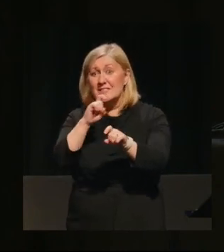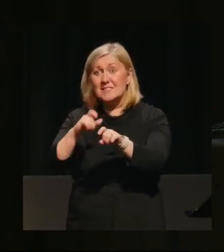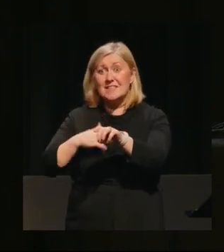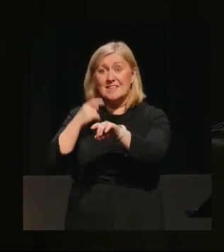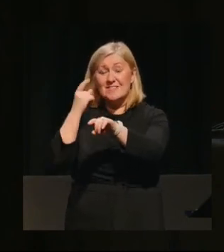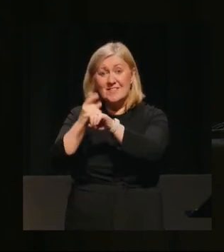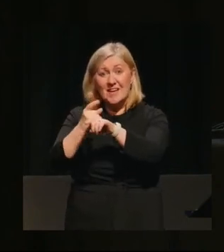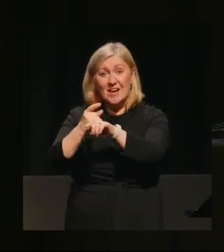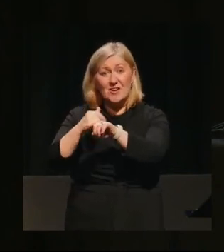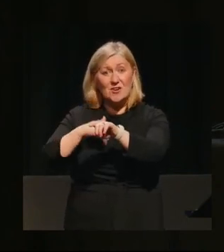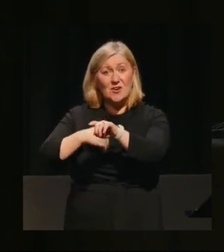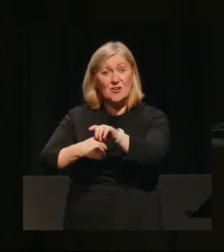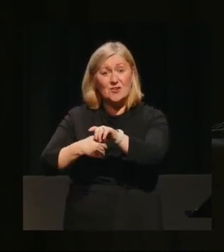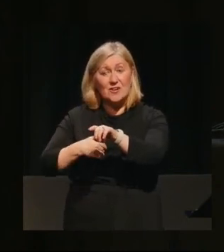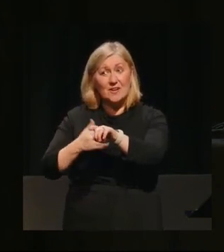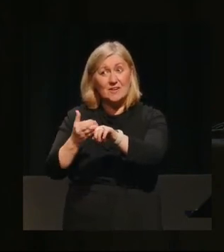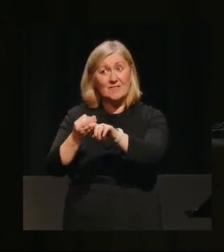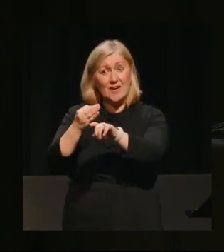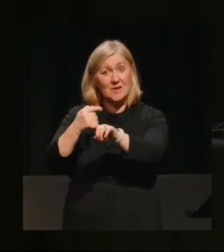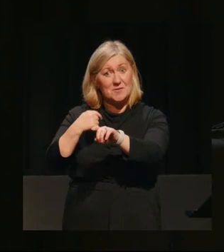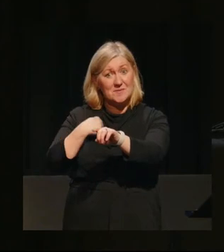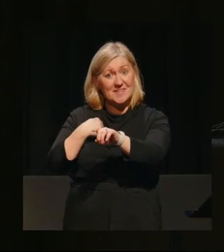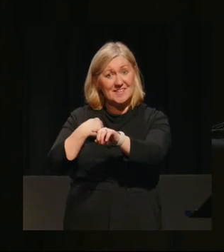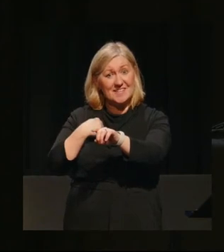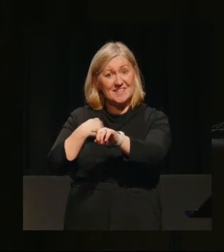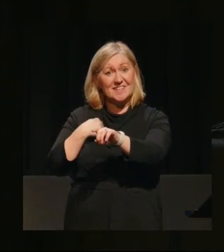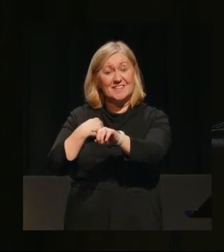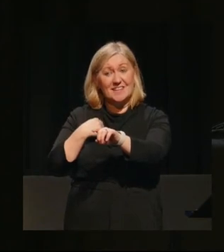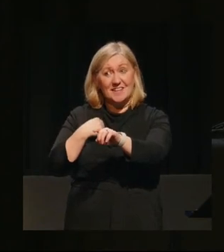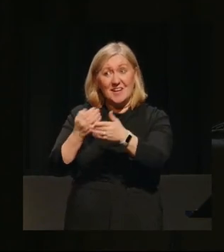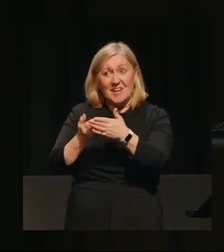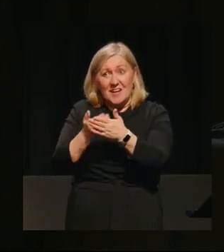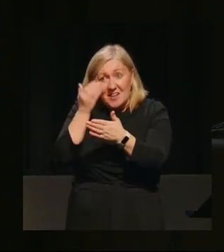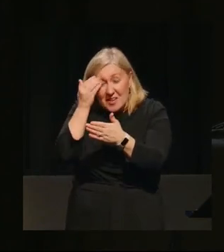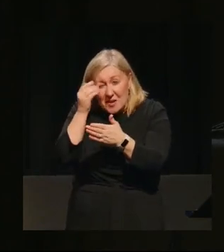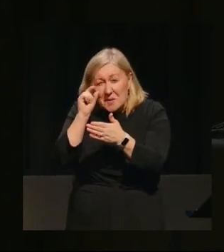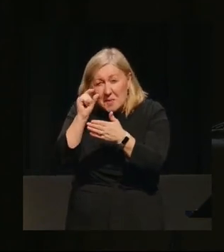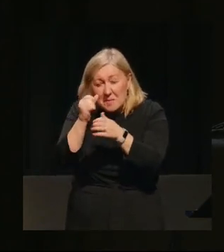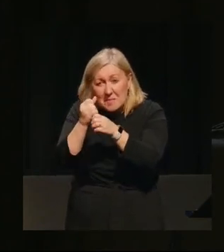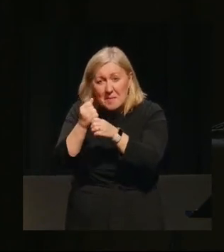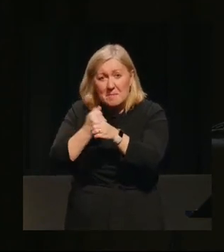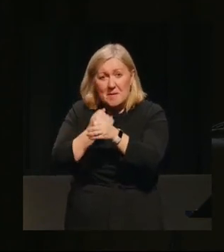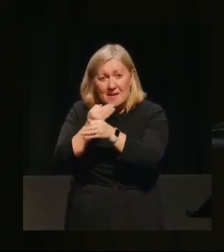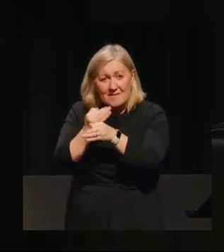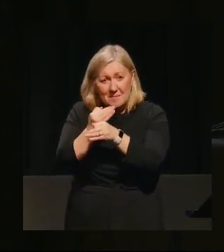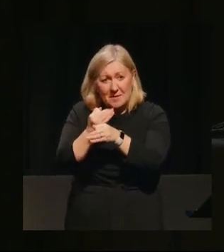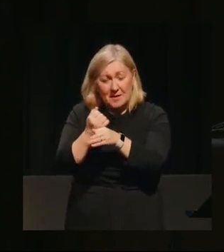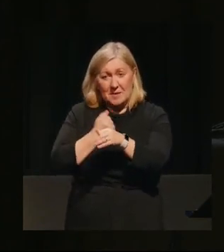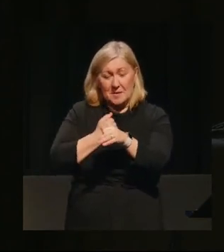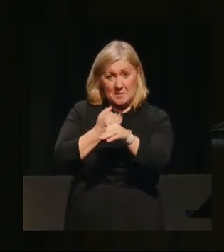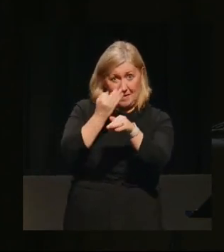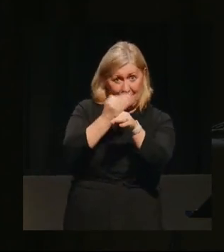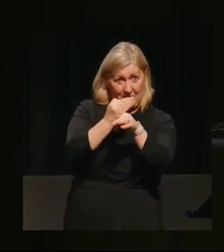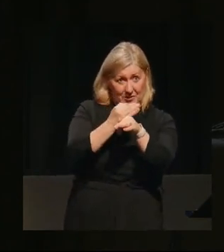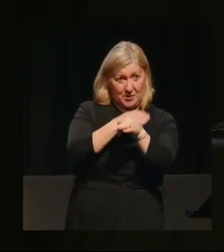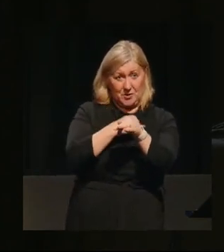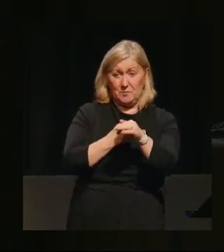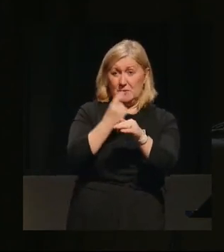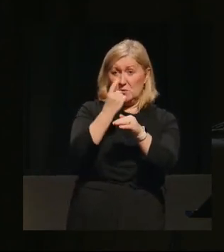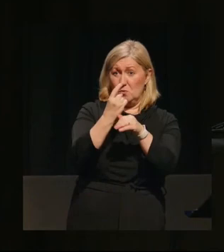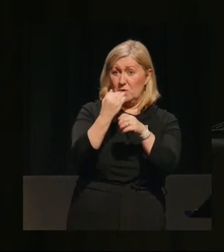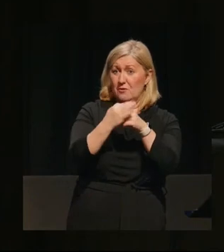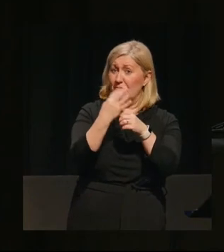and I learned a little bit about my family. My father was one of four brothers who ran